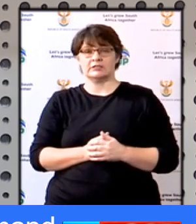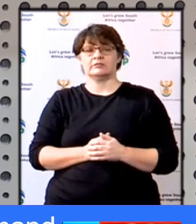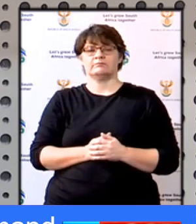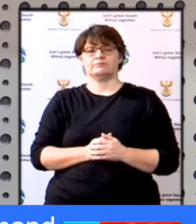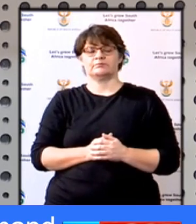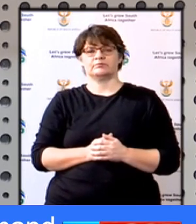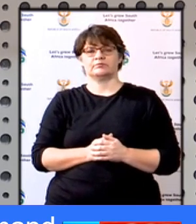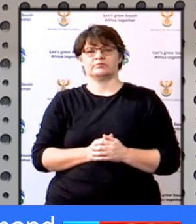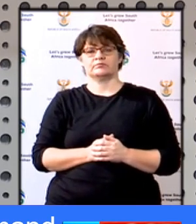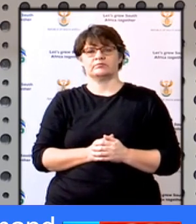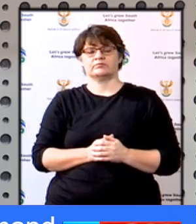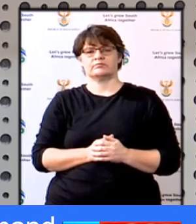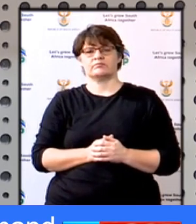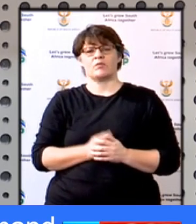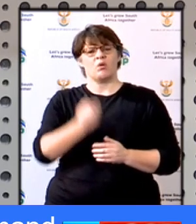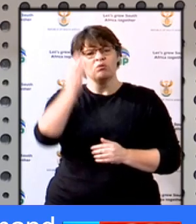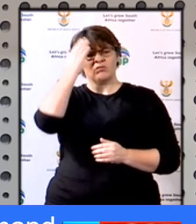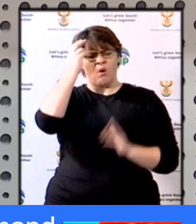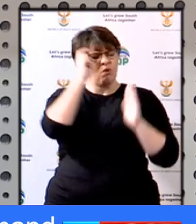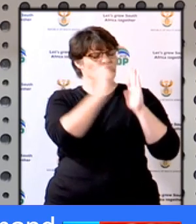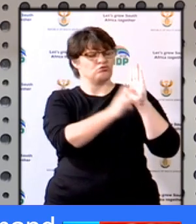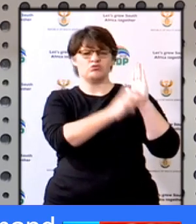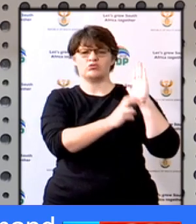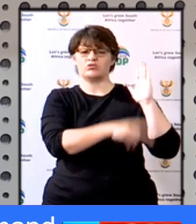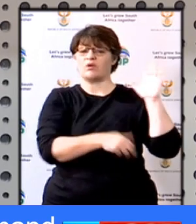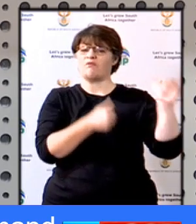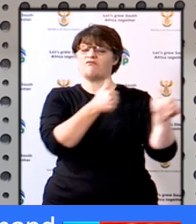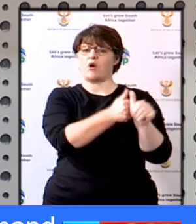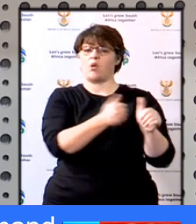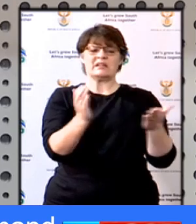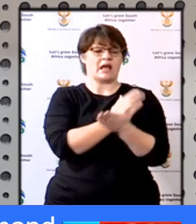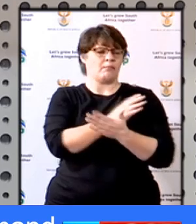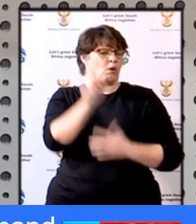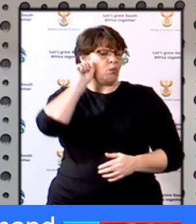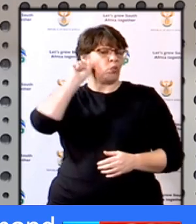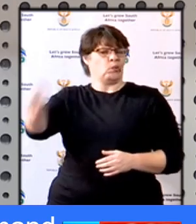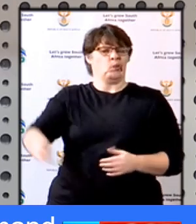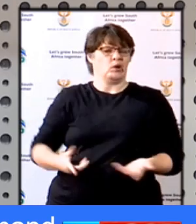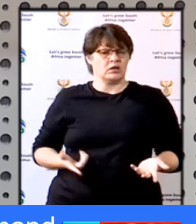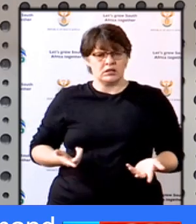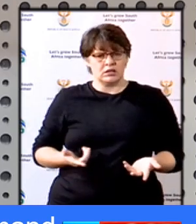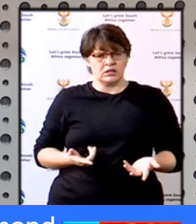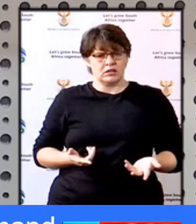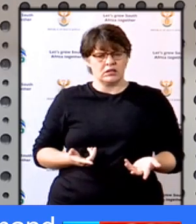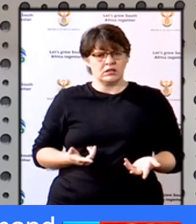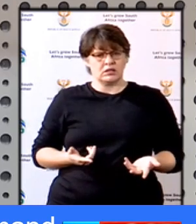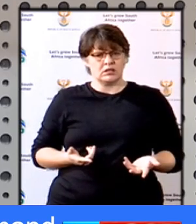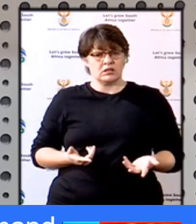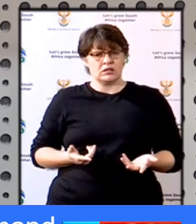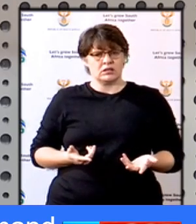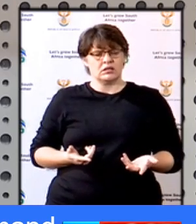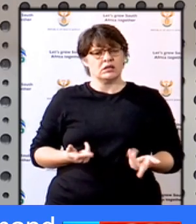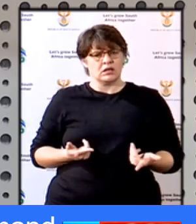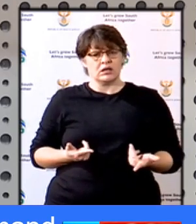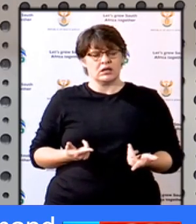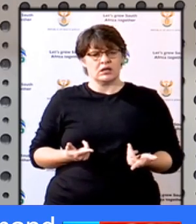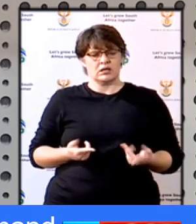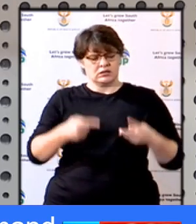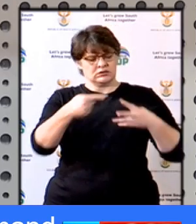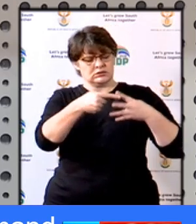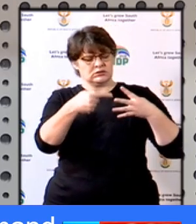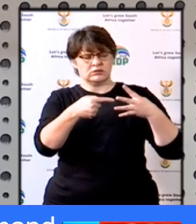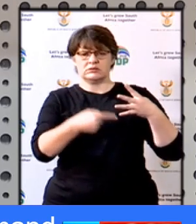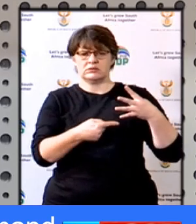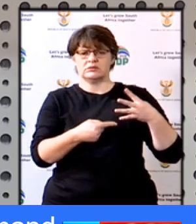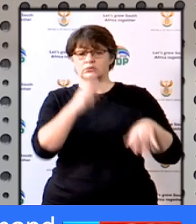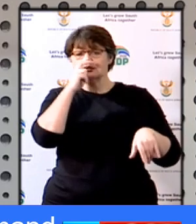the adherence to the protocols, and particular attention was drawn to the surfaces